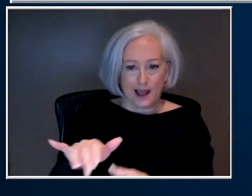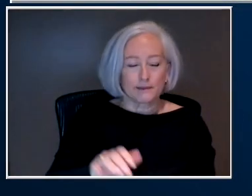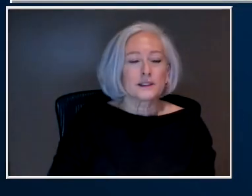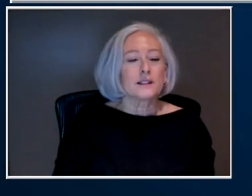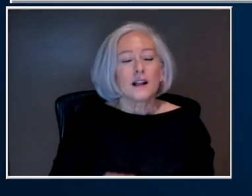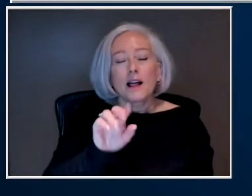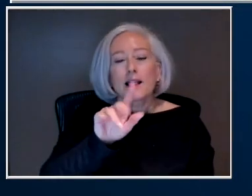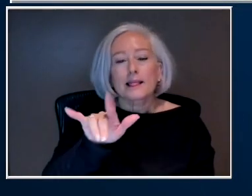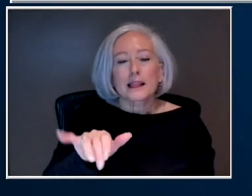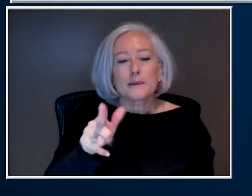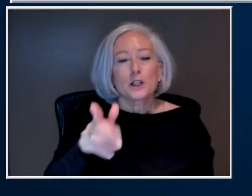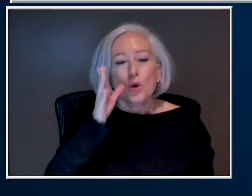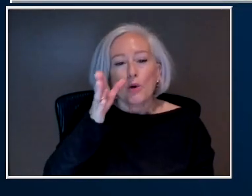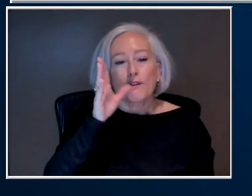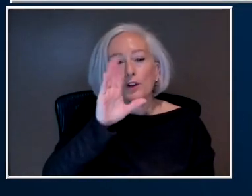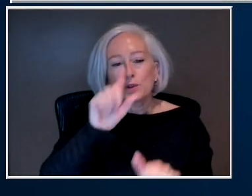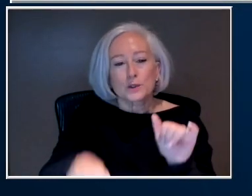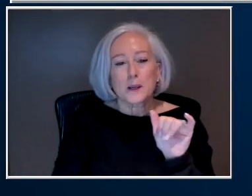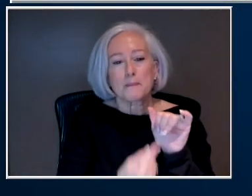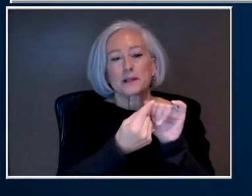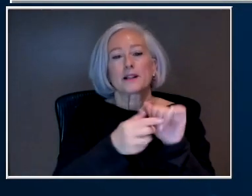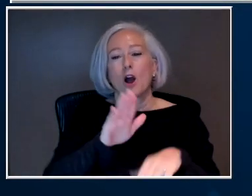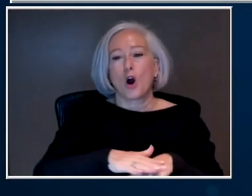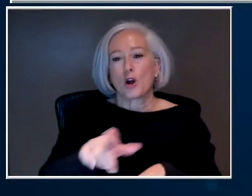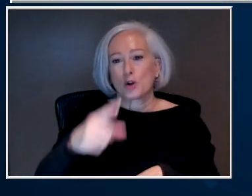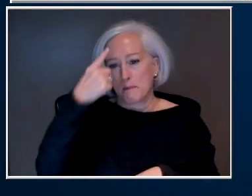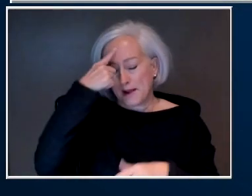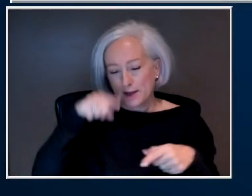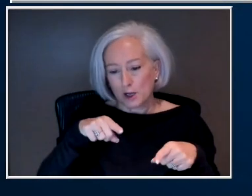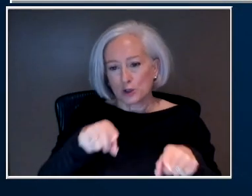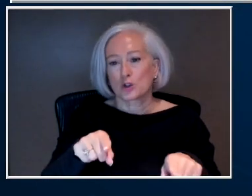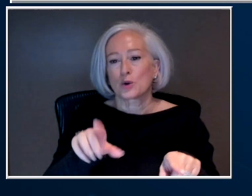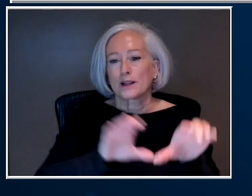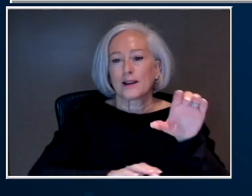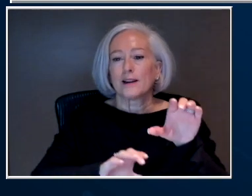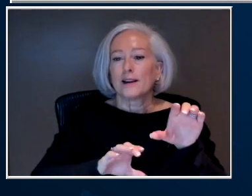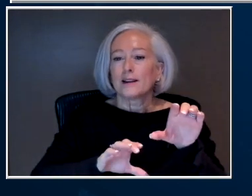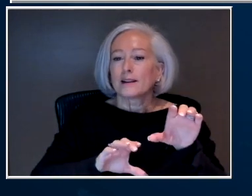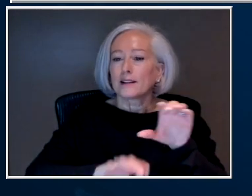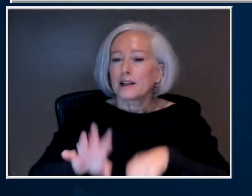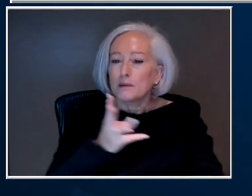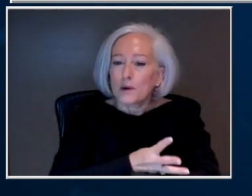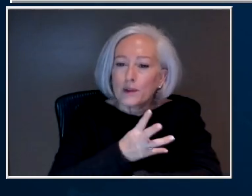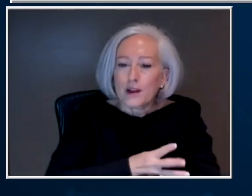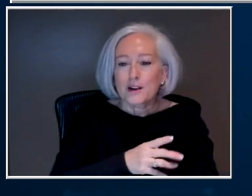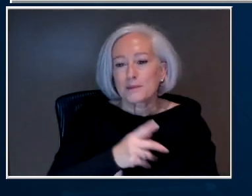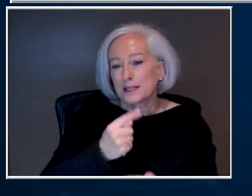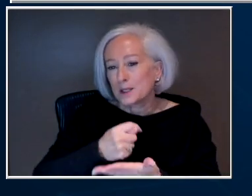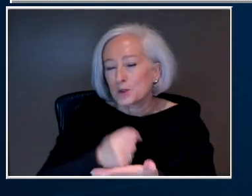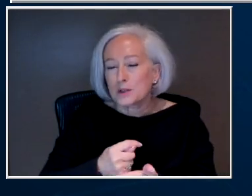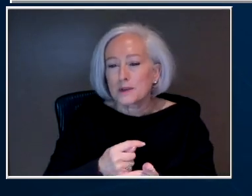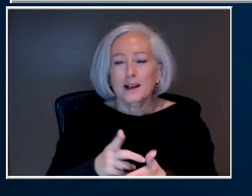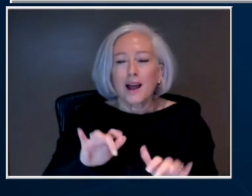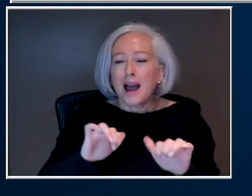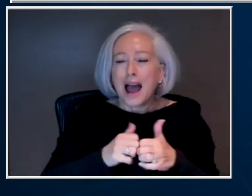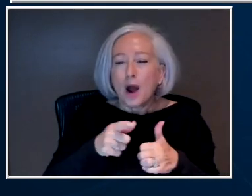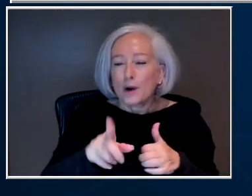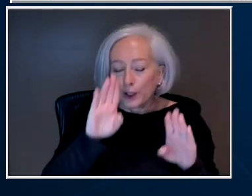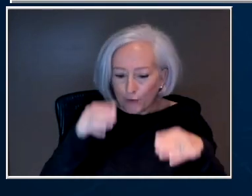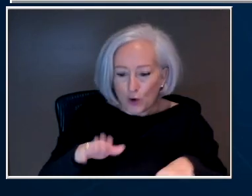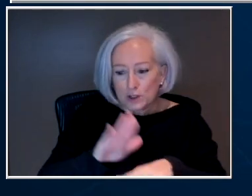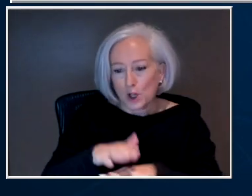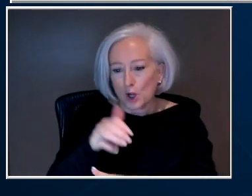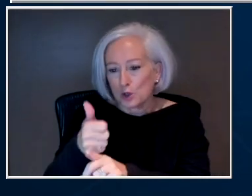and implantation, was that on your mind during your cancer treatment? How are you staying focused on you, but also,